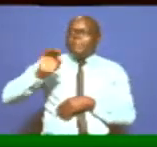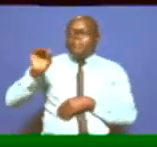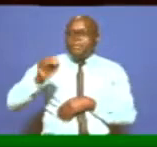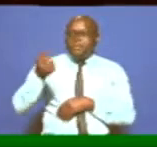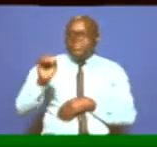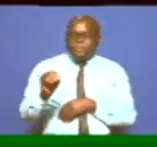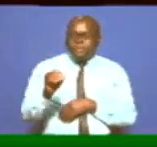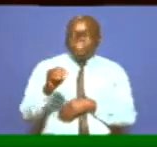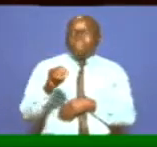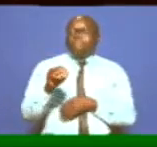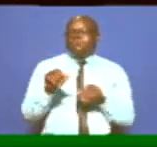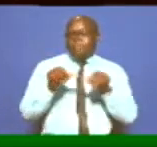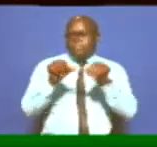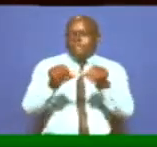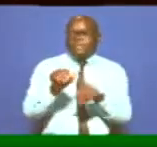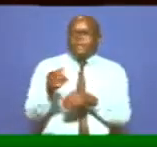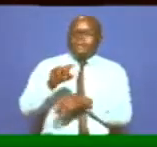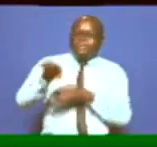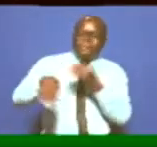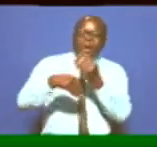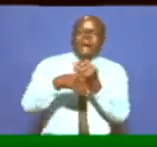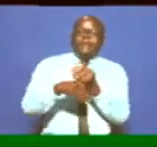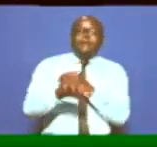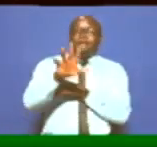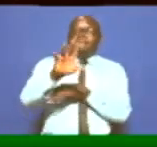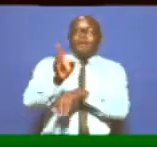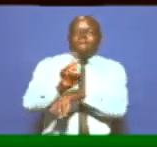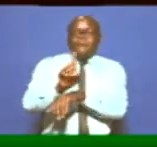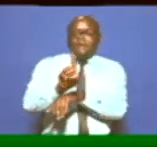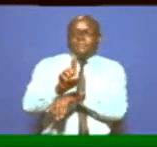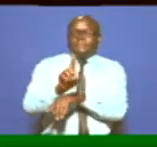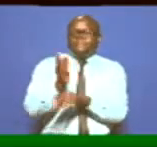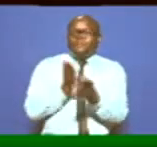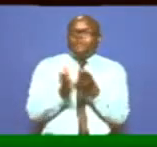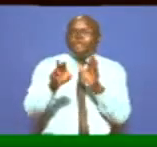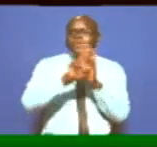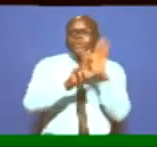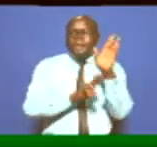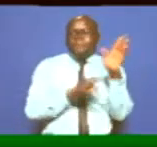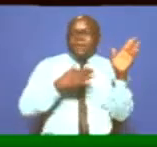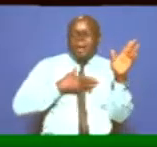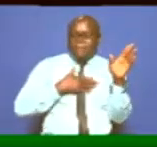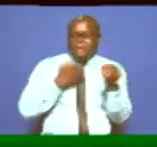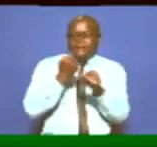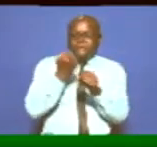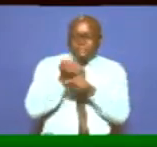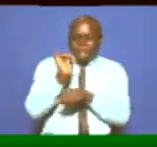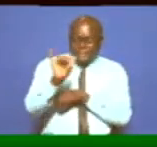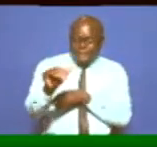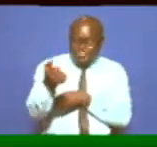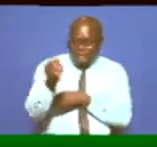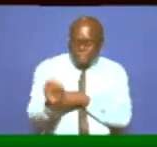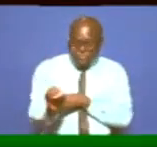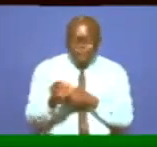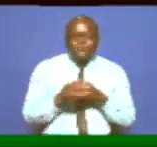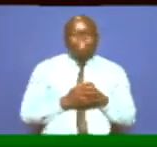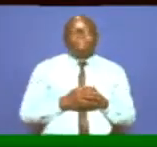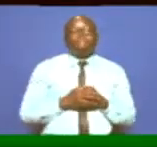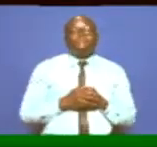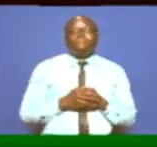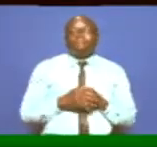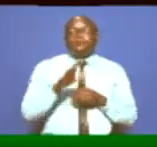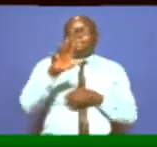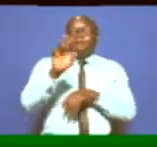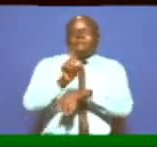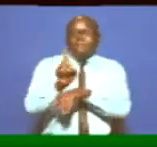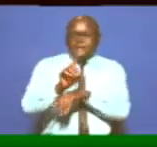I proceed to add 5 minutes as per our standing orders. We are allowed to do that. So 5 minutes it